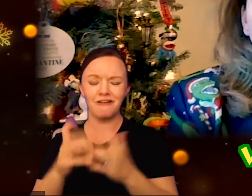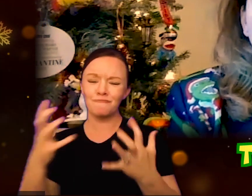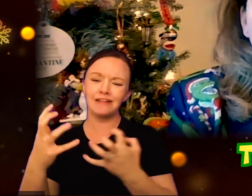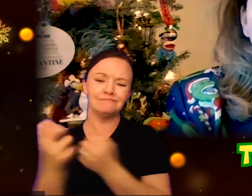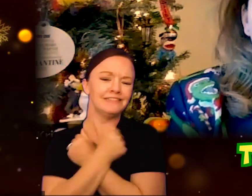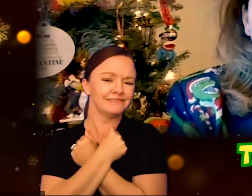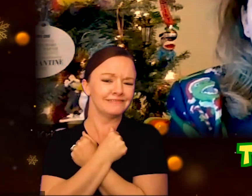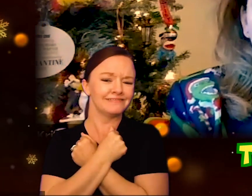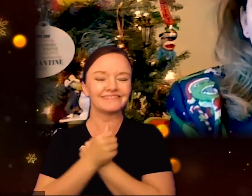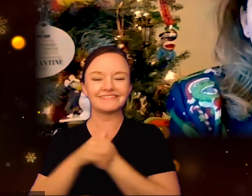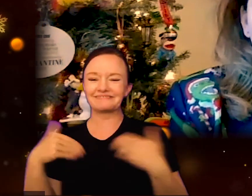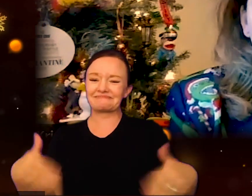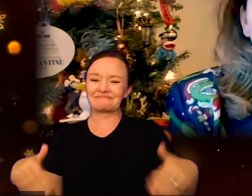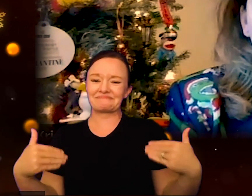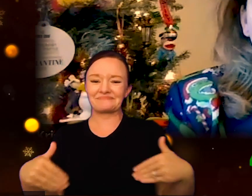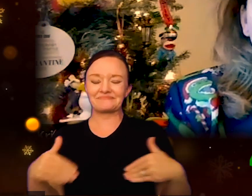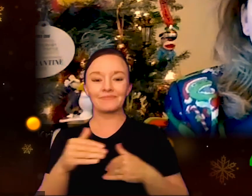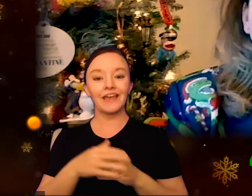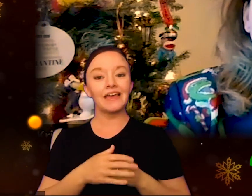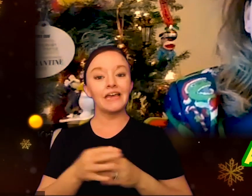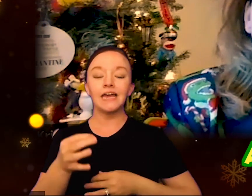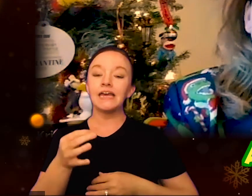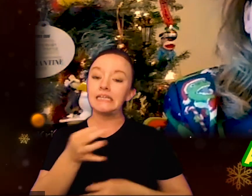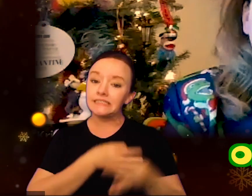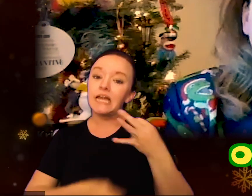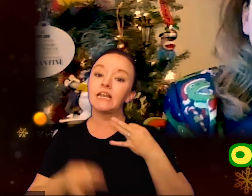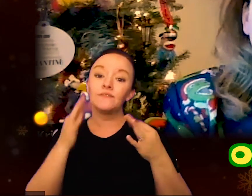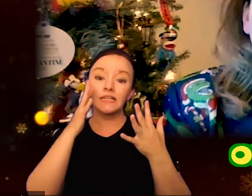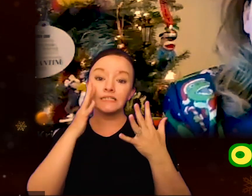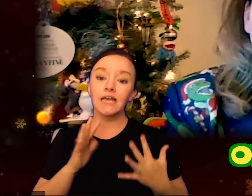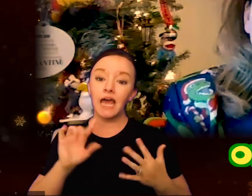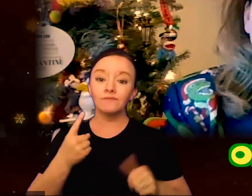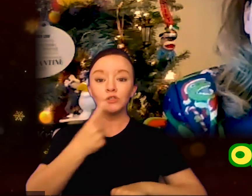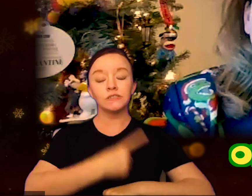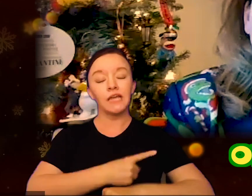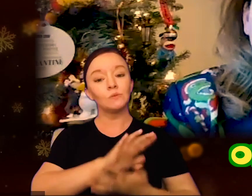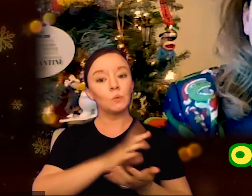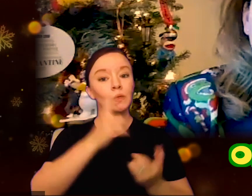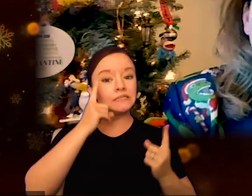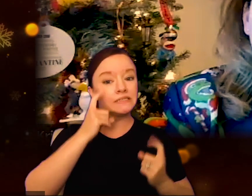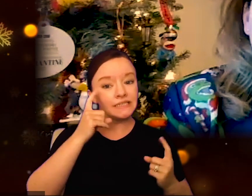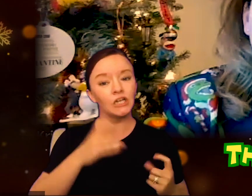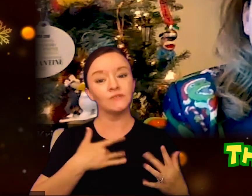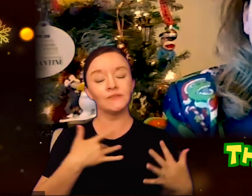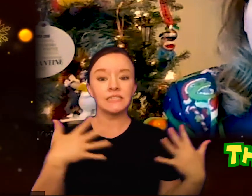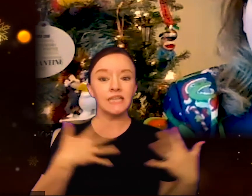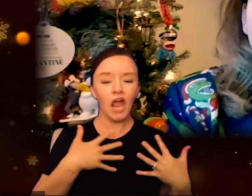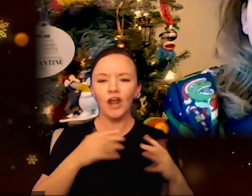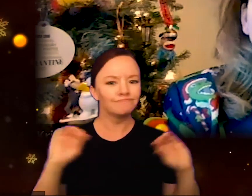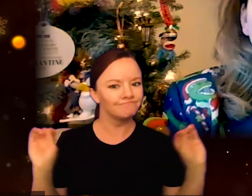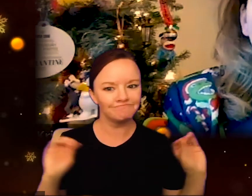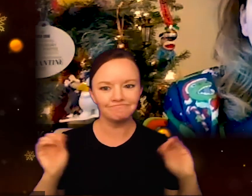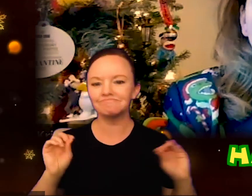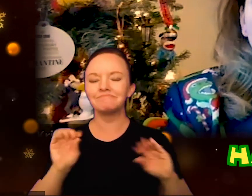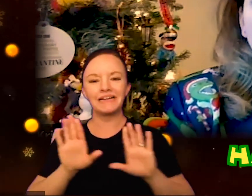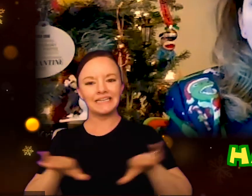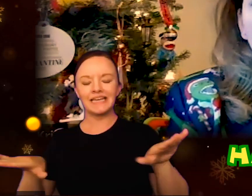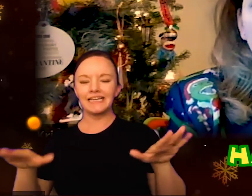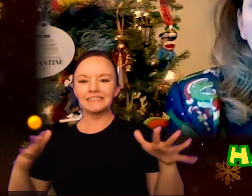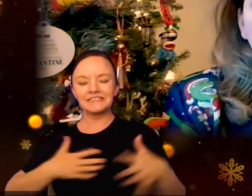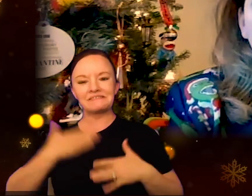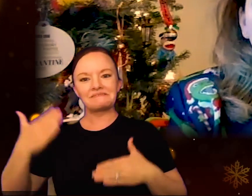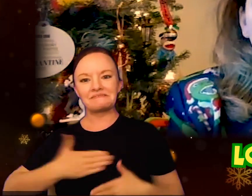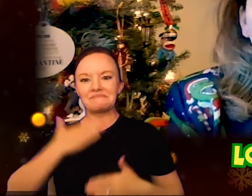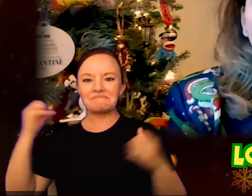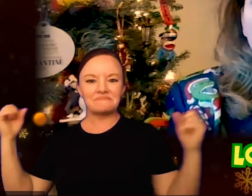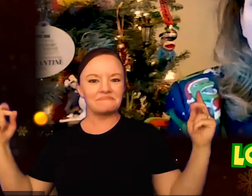them, wanting to give them bear hugs. And instead of a sad first day of school tears, there were tears of joy, happy